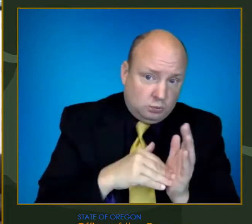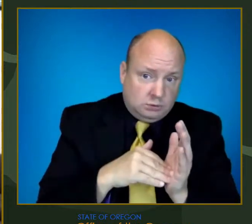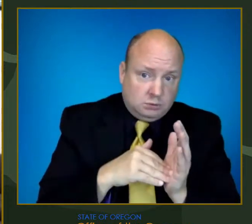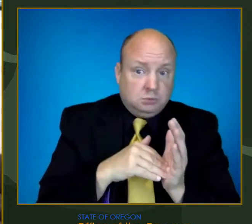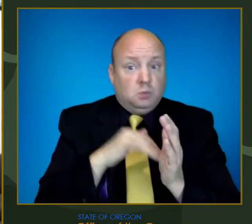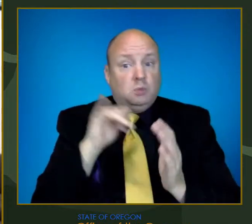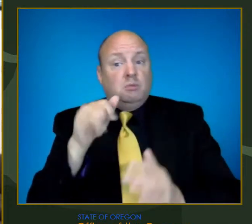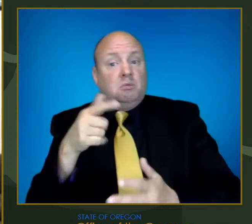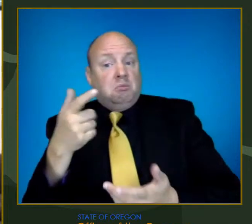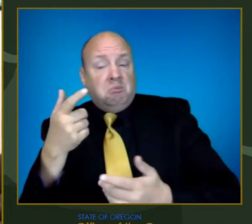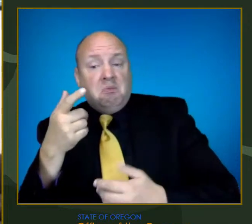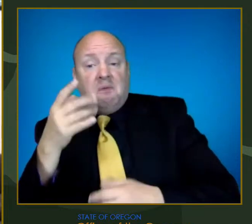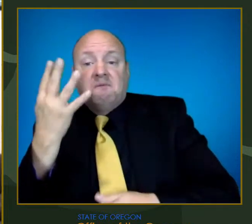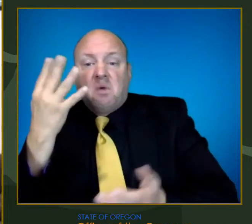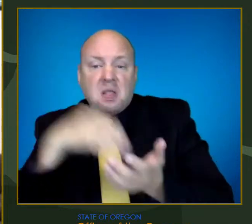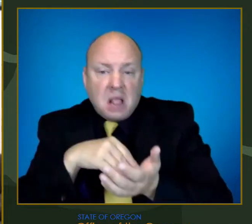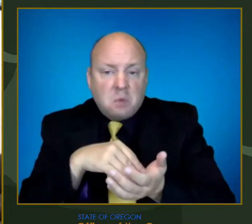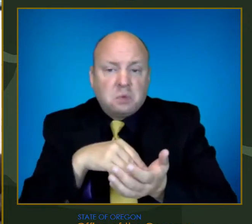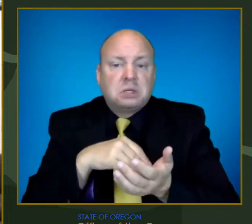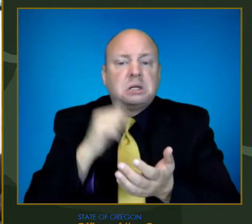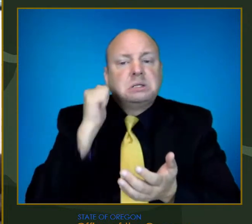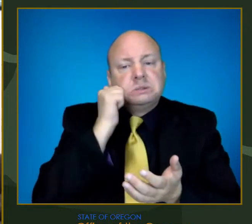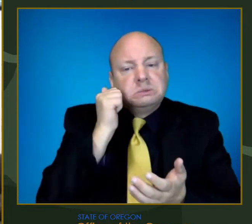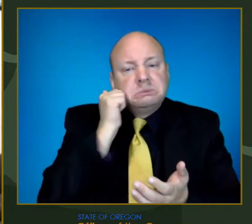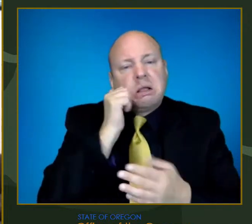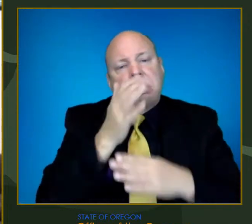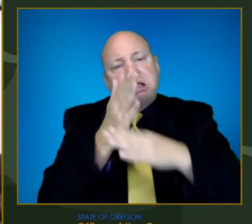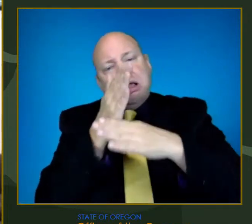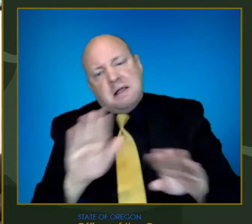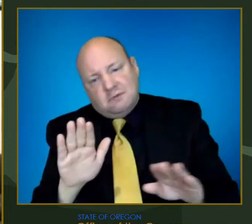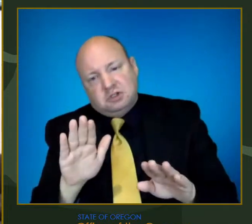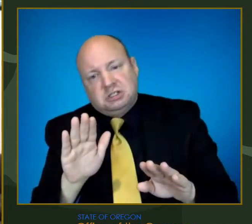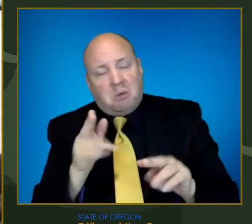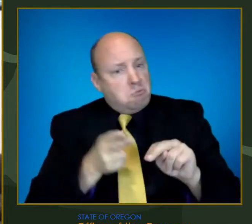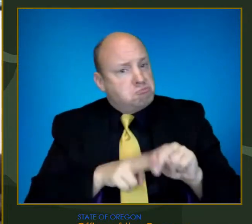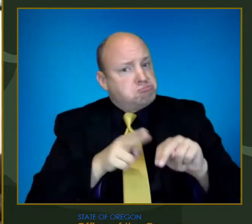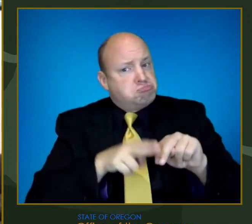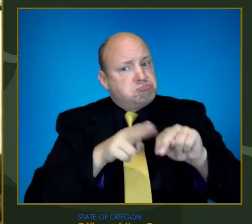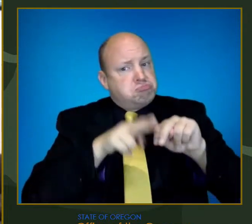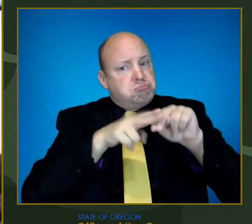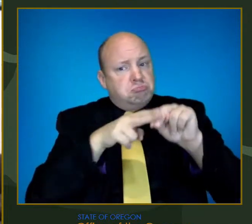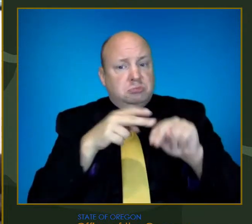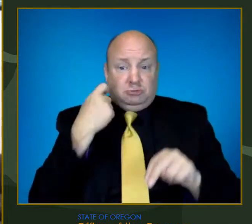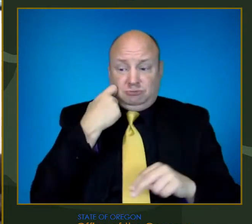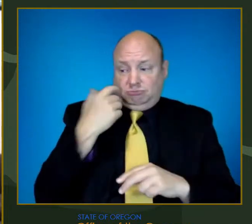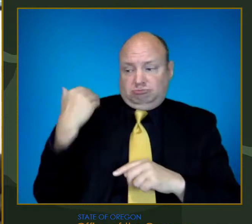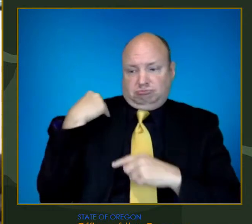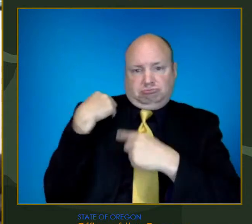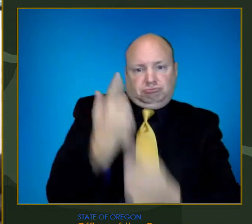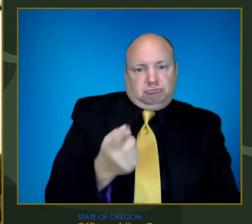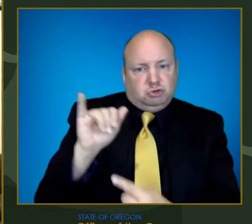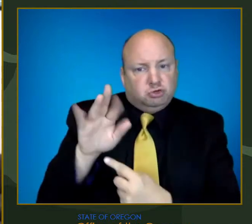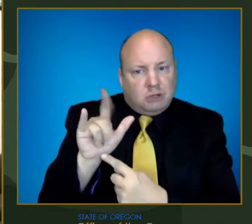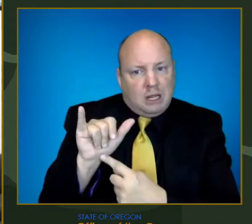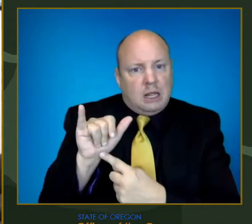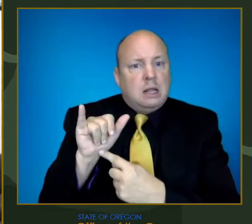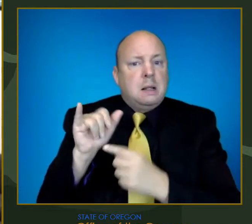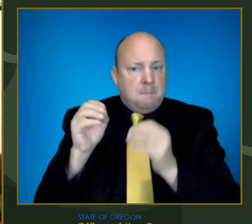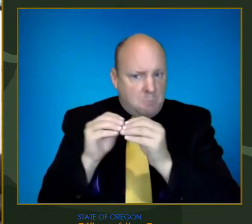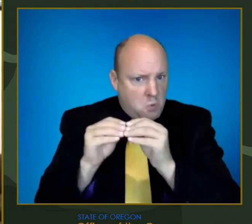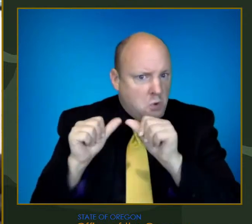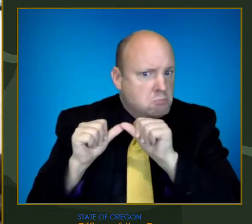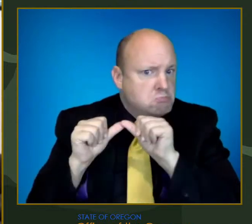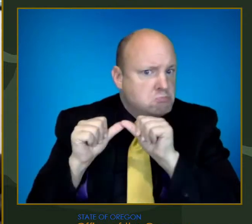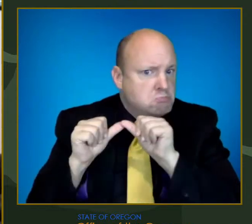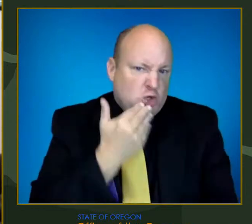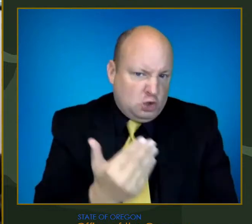4,126. That's a 24% increase from just the end of July. The measures Governor Brown announced will drive these numbers up